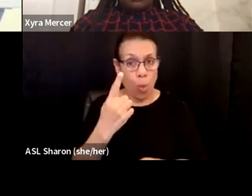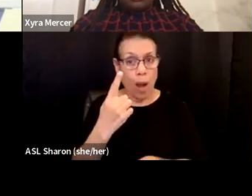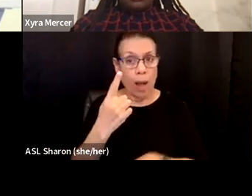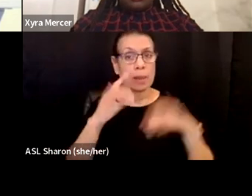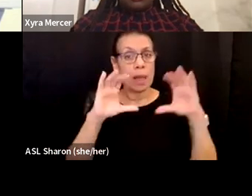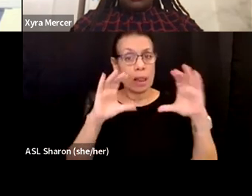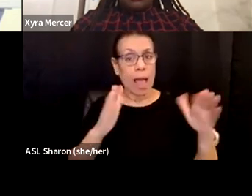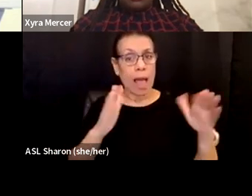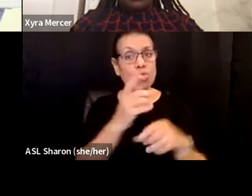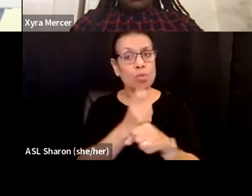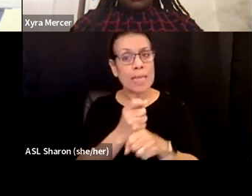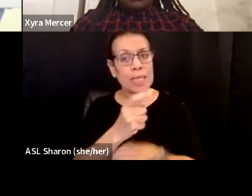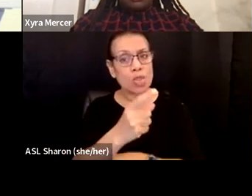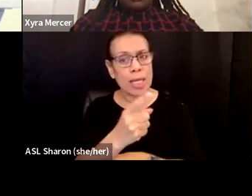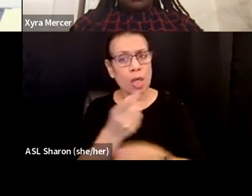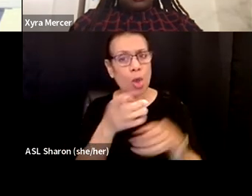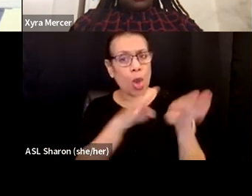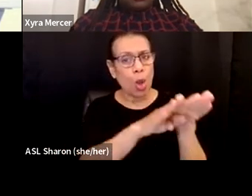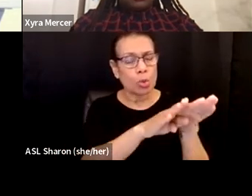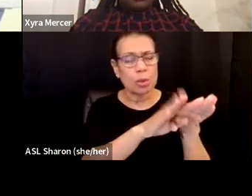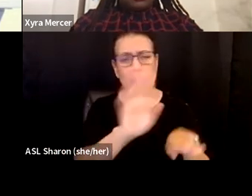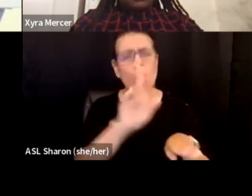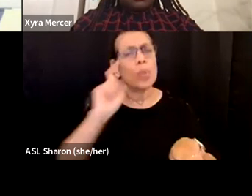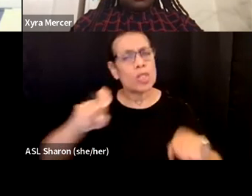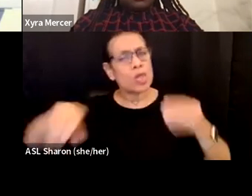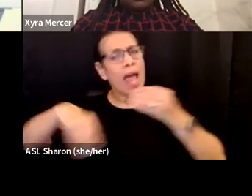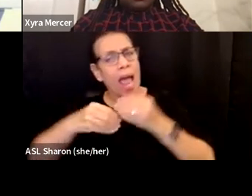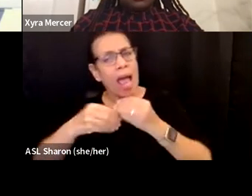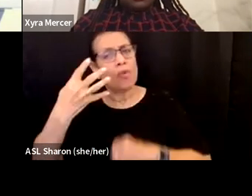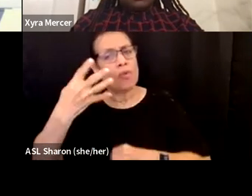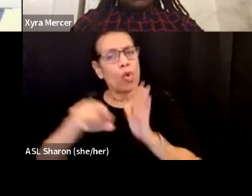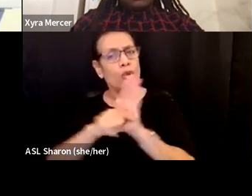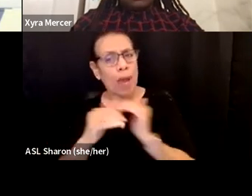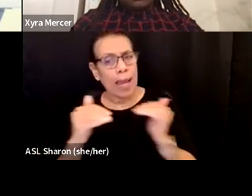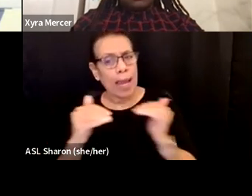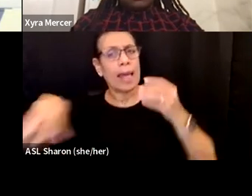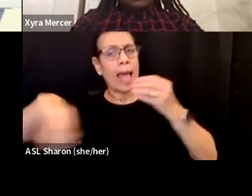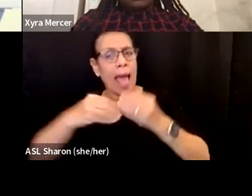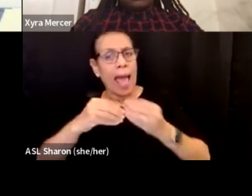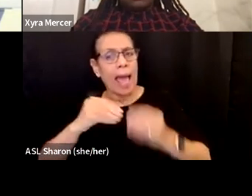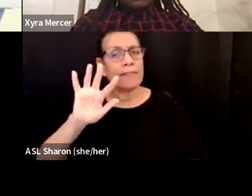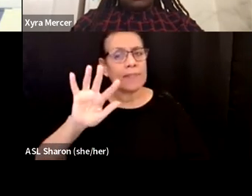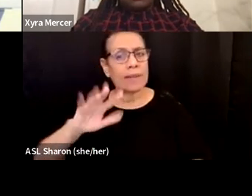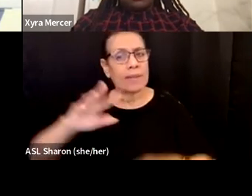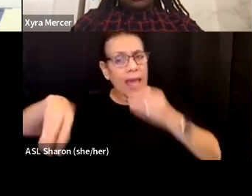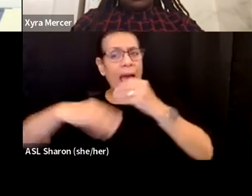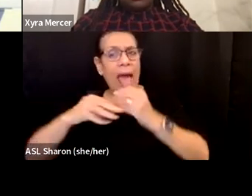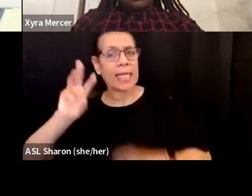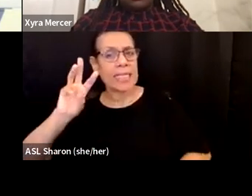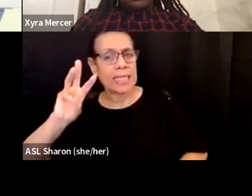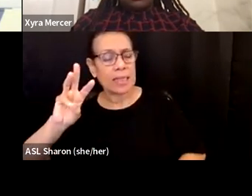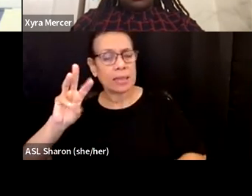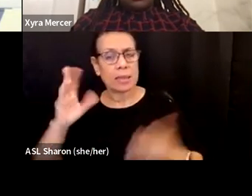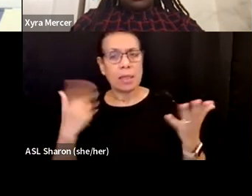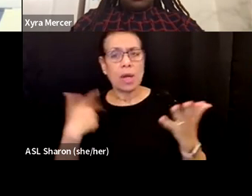classrooms next year we should be adding a fourth grade classroom then a fifth and sixth grade classroom after that we held the